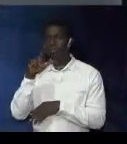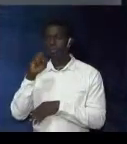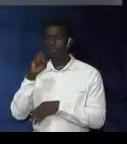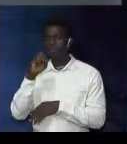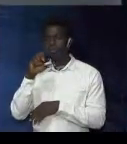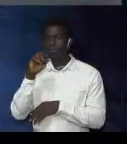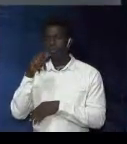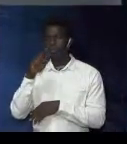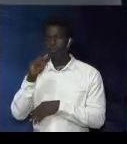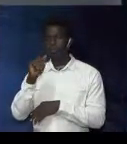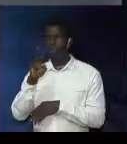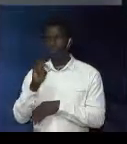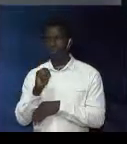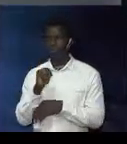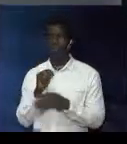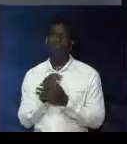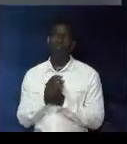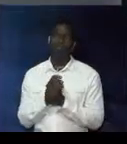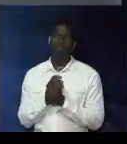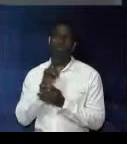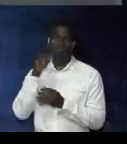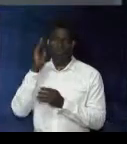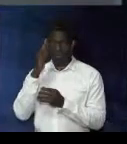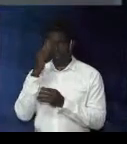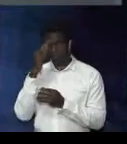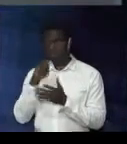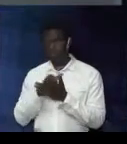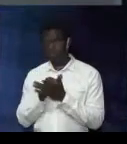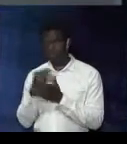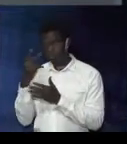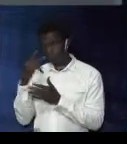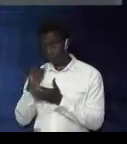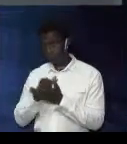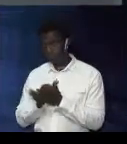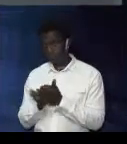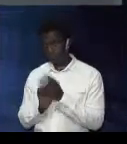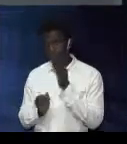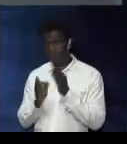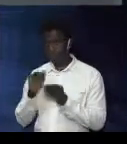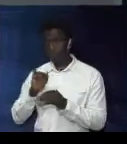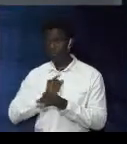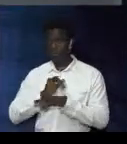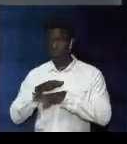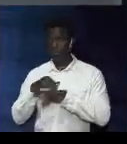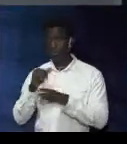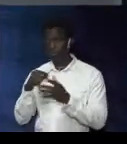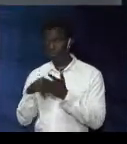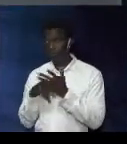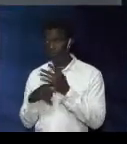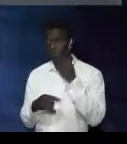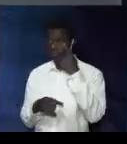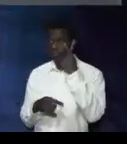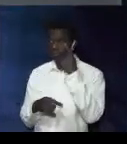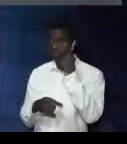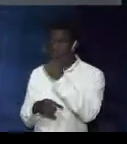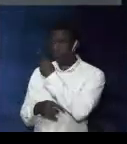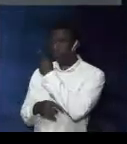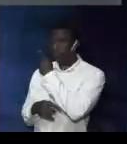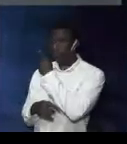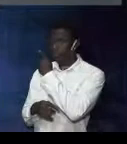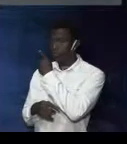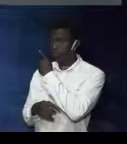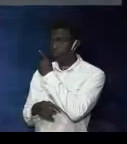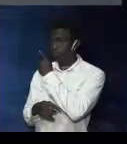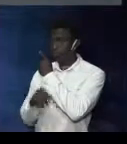what we call quadrilaterals with parallel sides anyway. You will observe that if I call this